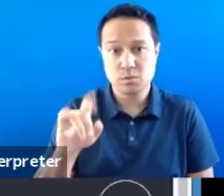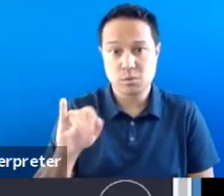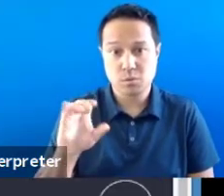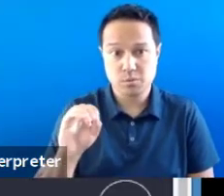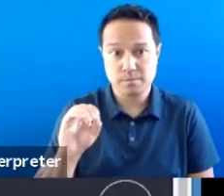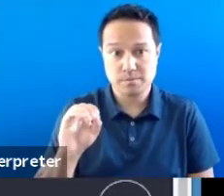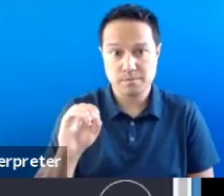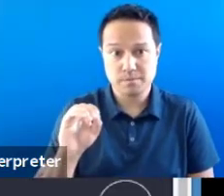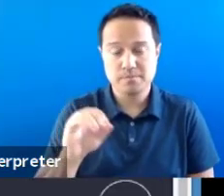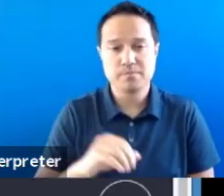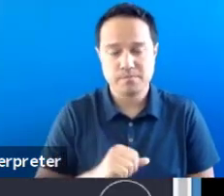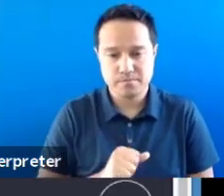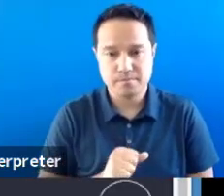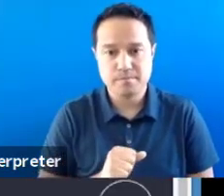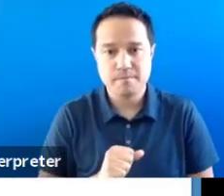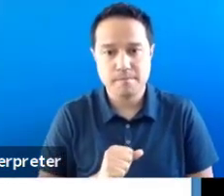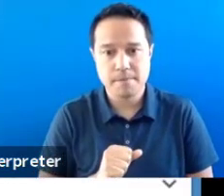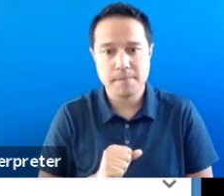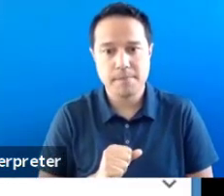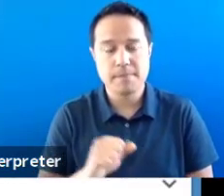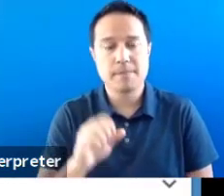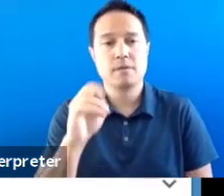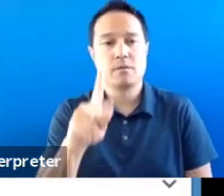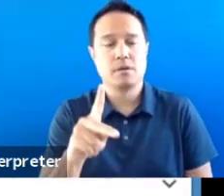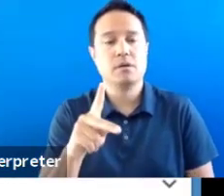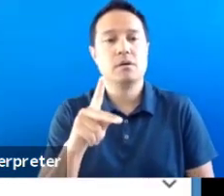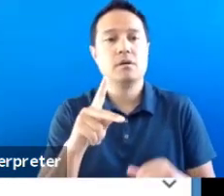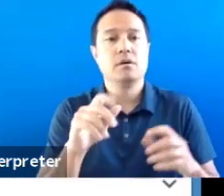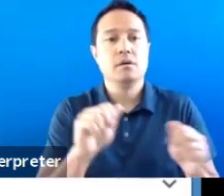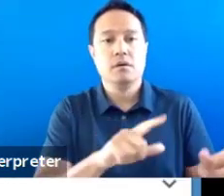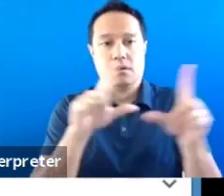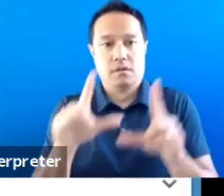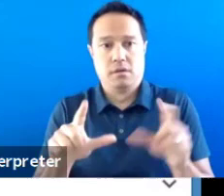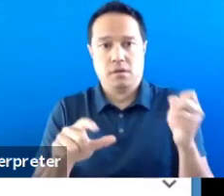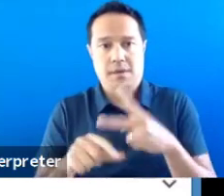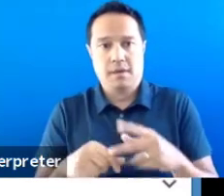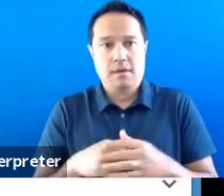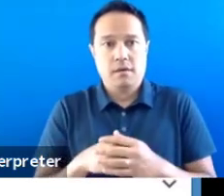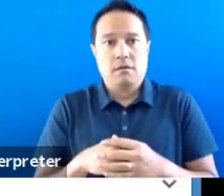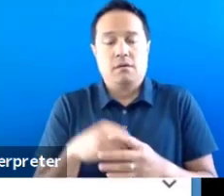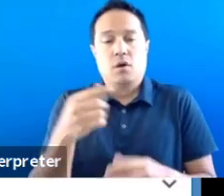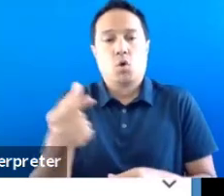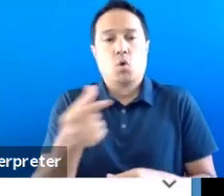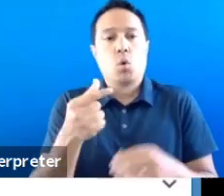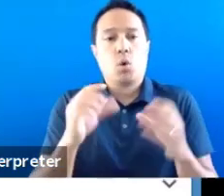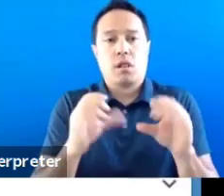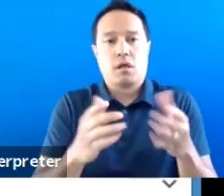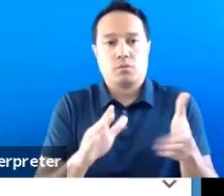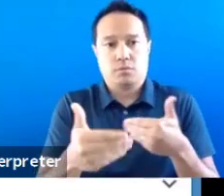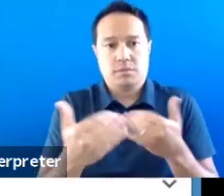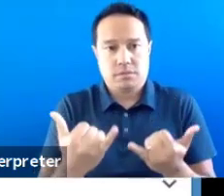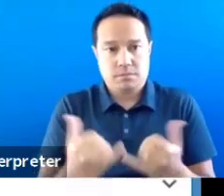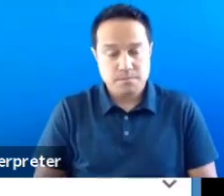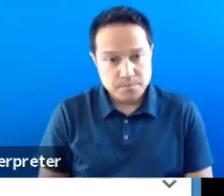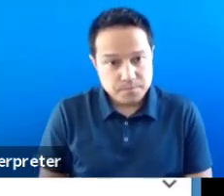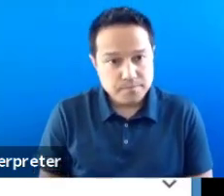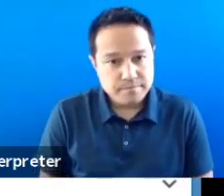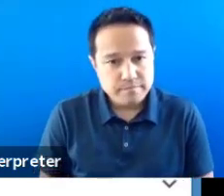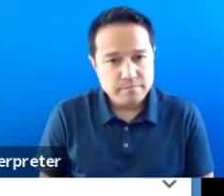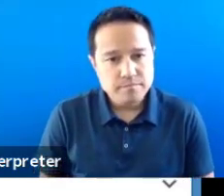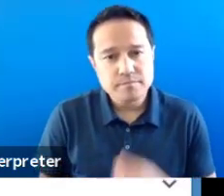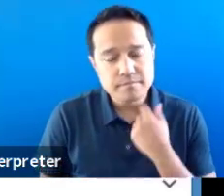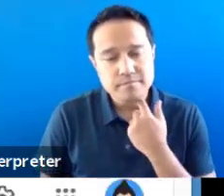Okay. So I'm going to hop back over here and we're going to look at my Google Classroom a little bit more here